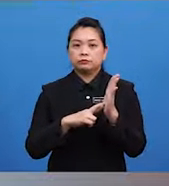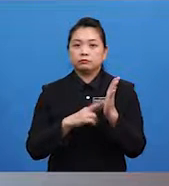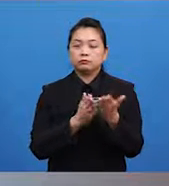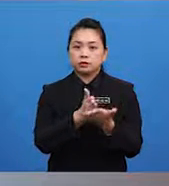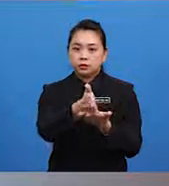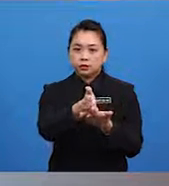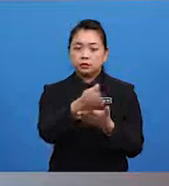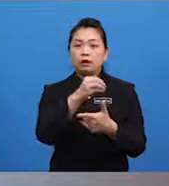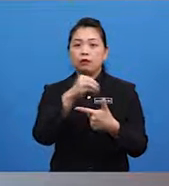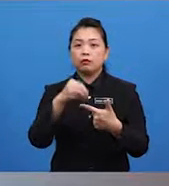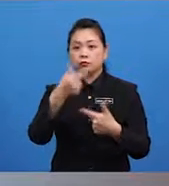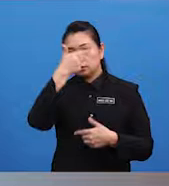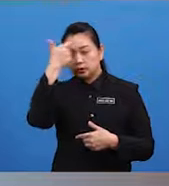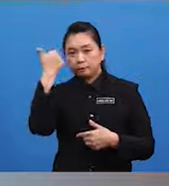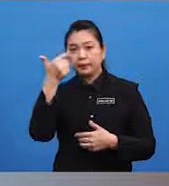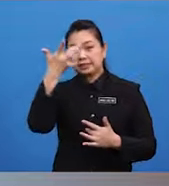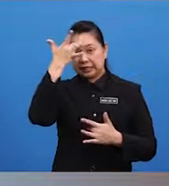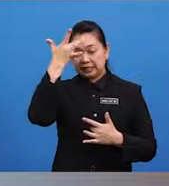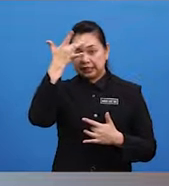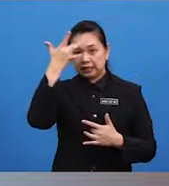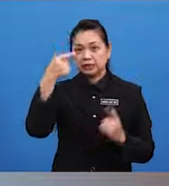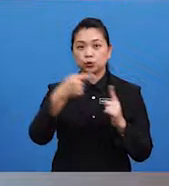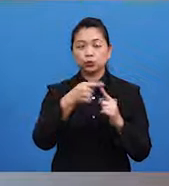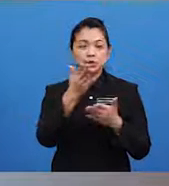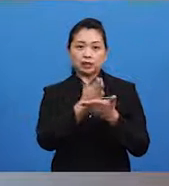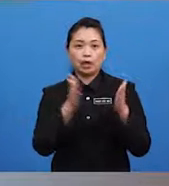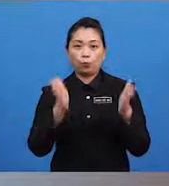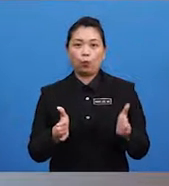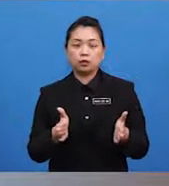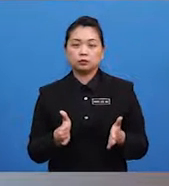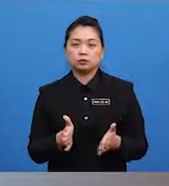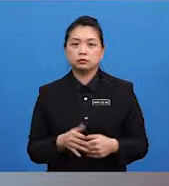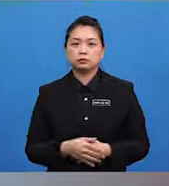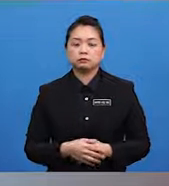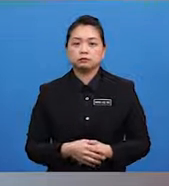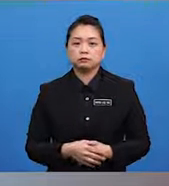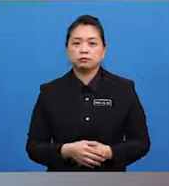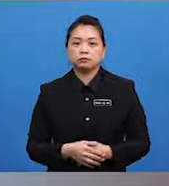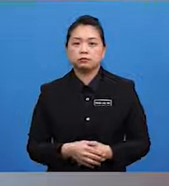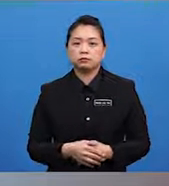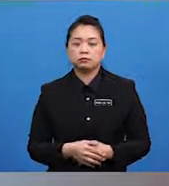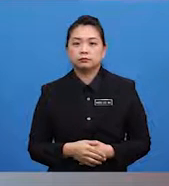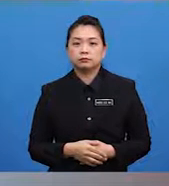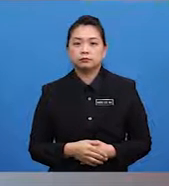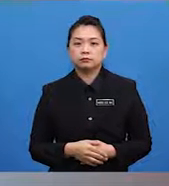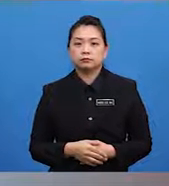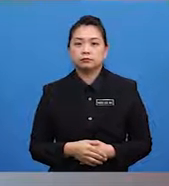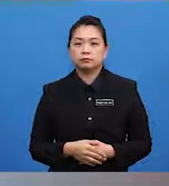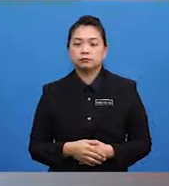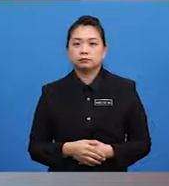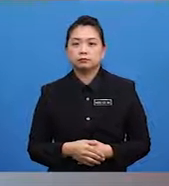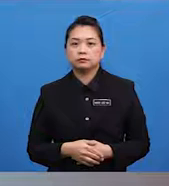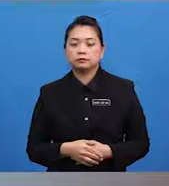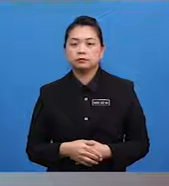or causing sickness to someone. In paragraph 2, the phrase given is, it